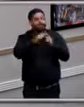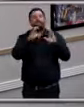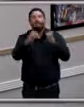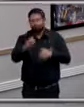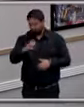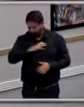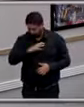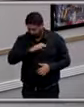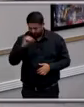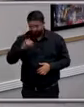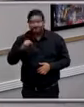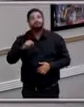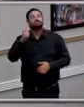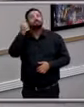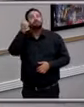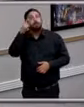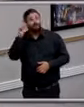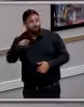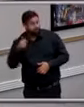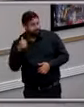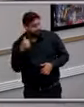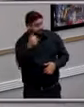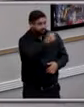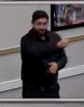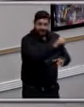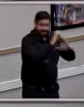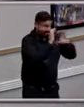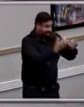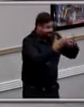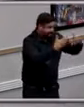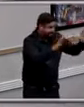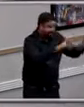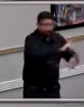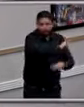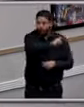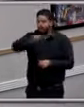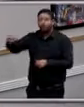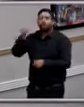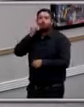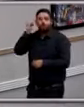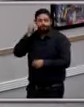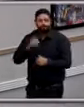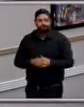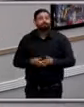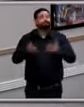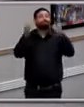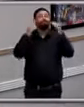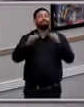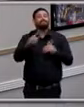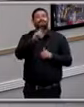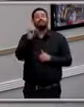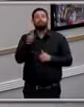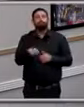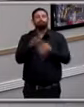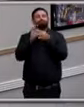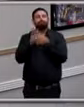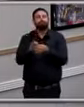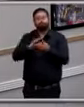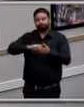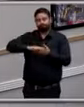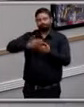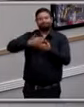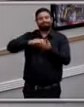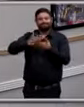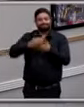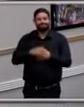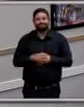that class and then immediately go back to the remote instruction. My next question has to do with the Chromebooks. I'd